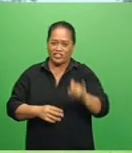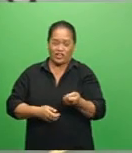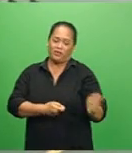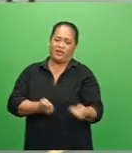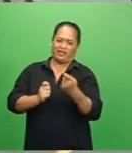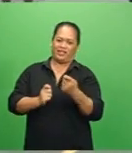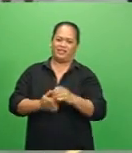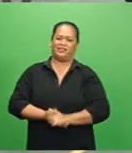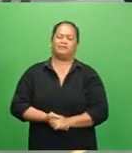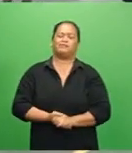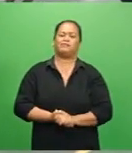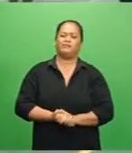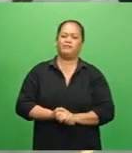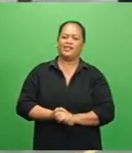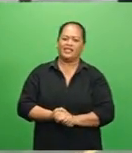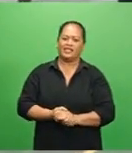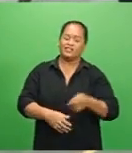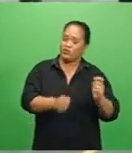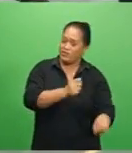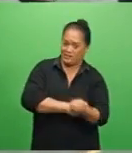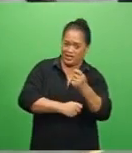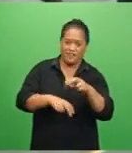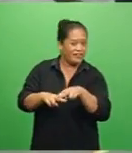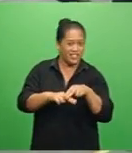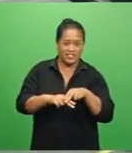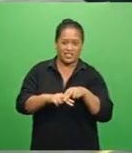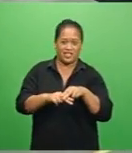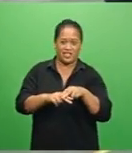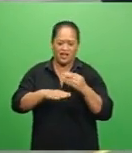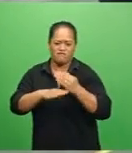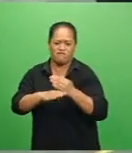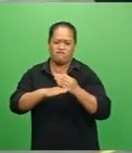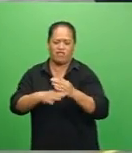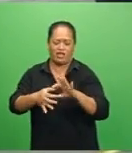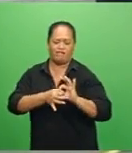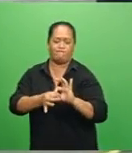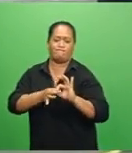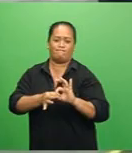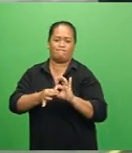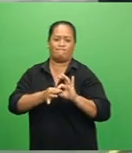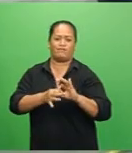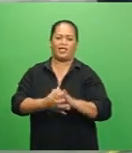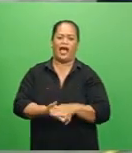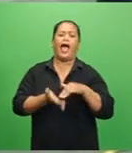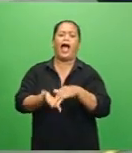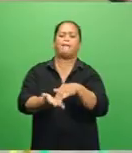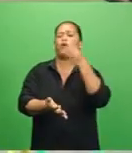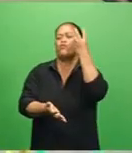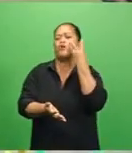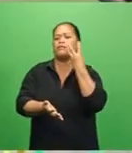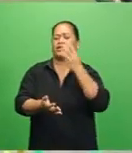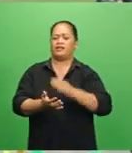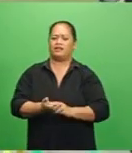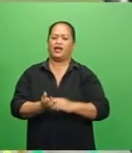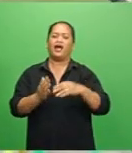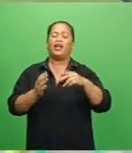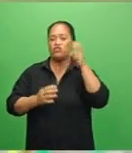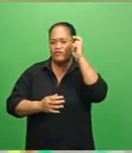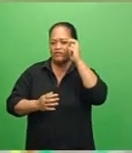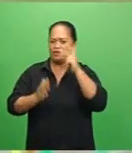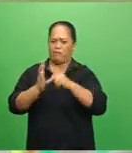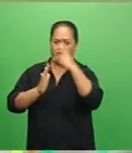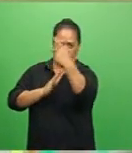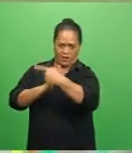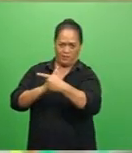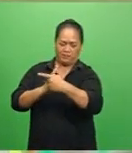skills. Cricket Fiji is working closely with officials to have these women go through the training program for their high-performance